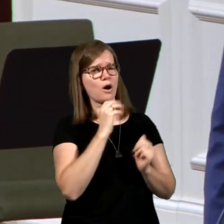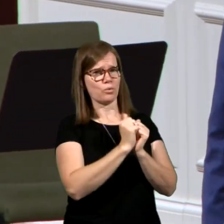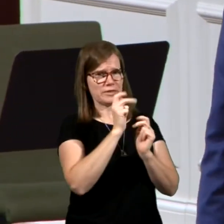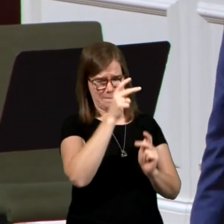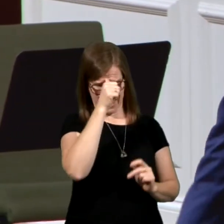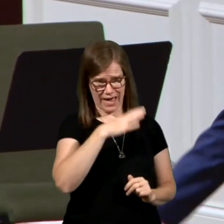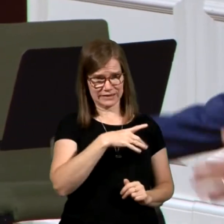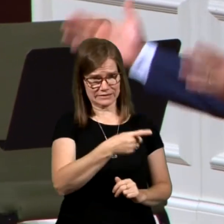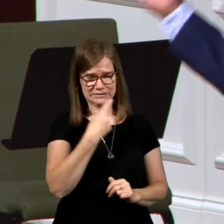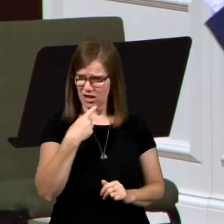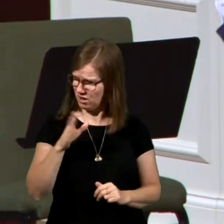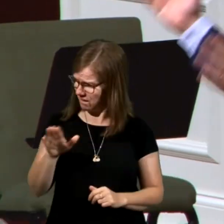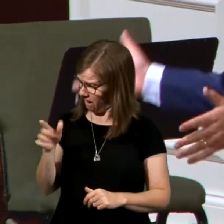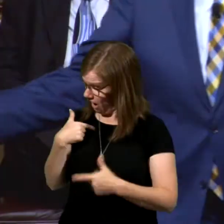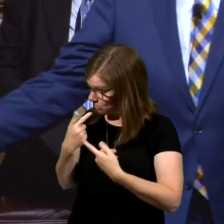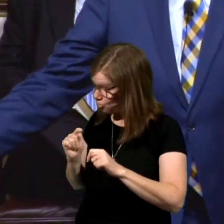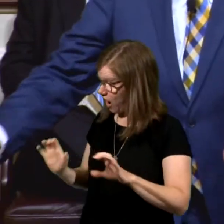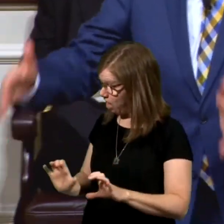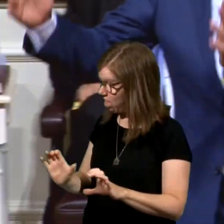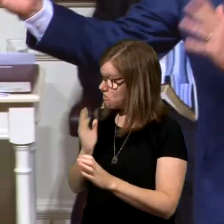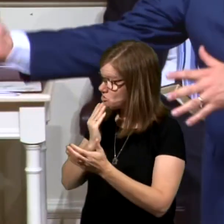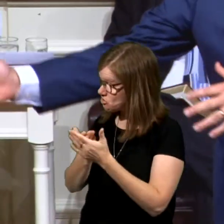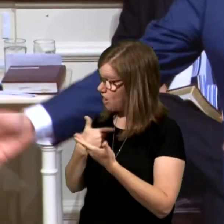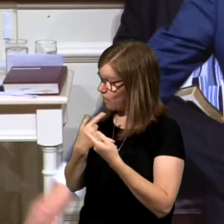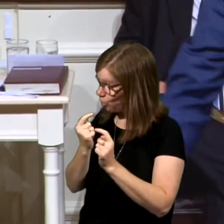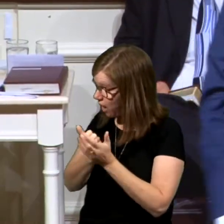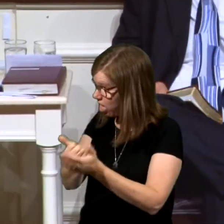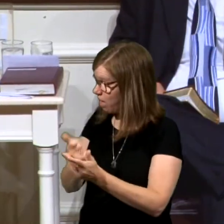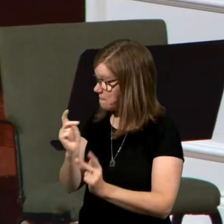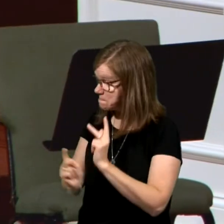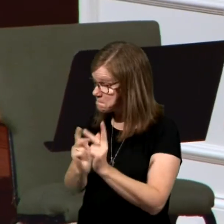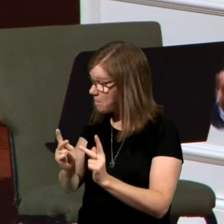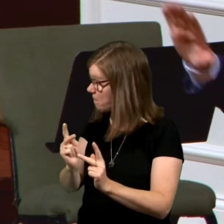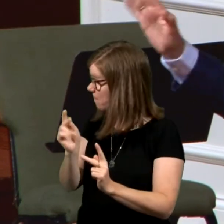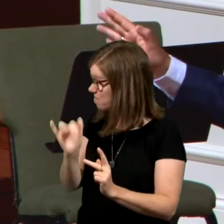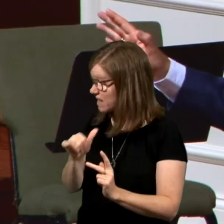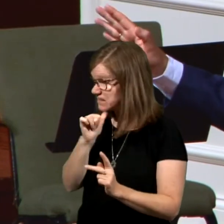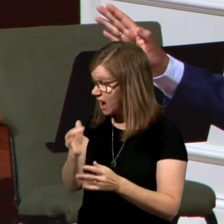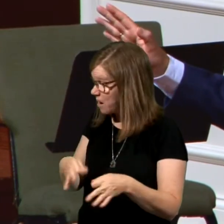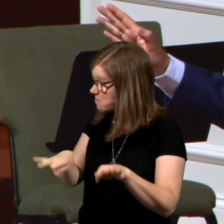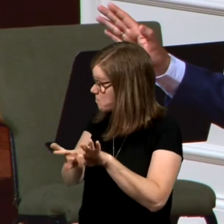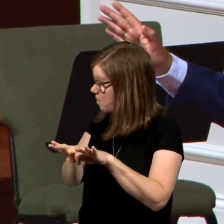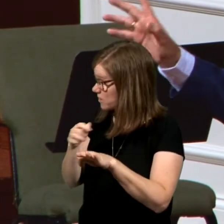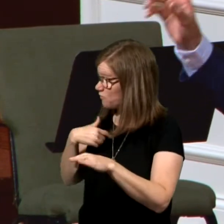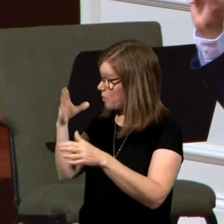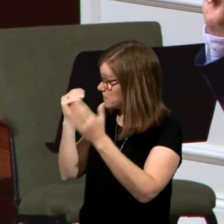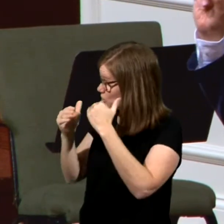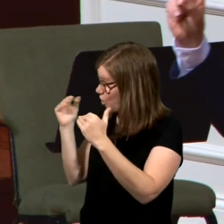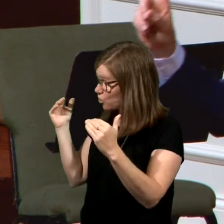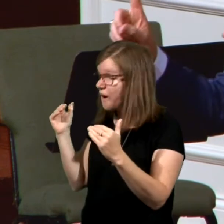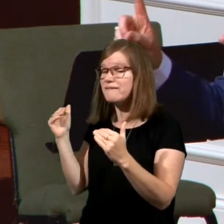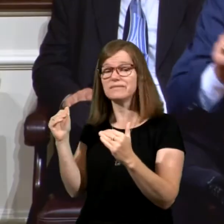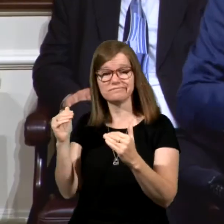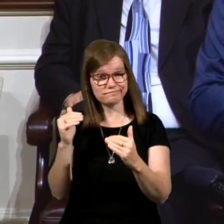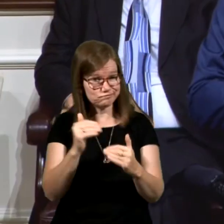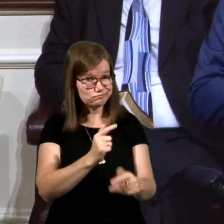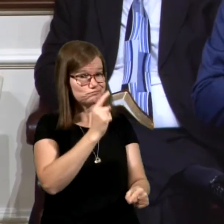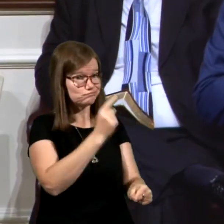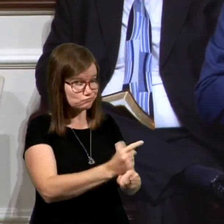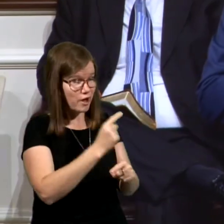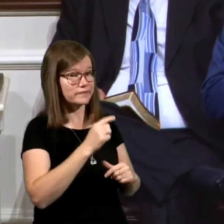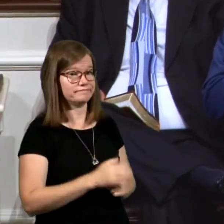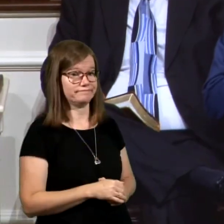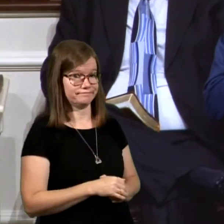mean to tell me I'm trying to be good, I'm trying to help people, and none of that matters to get me to heaven? That's exactly right.